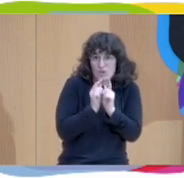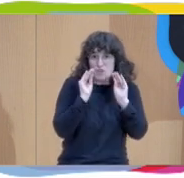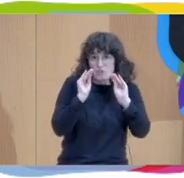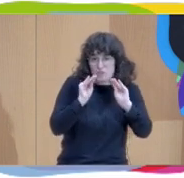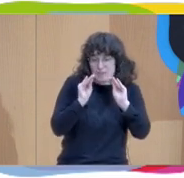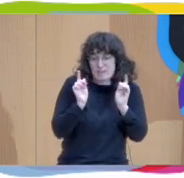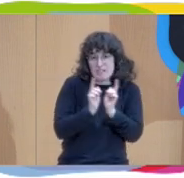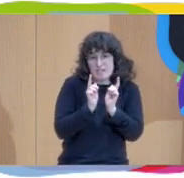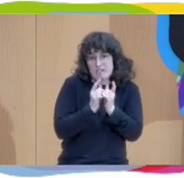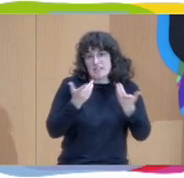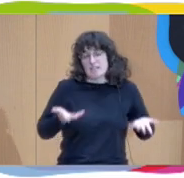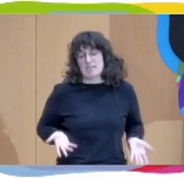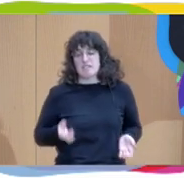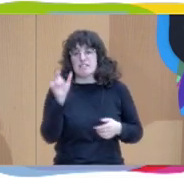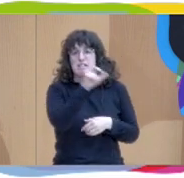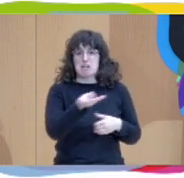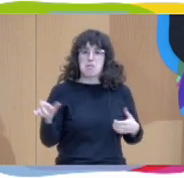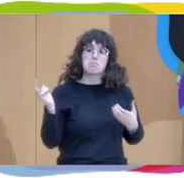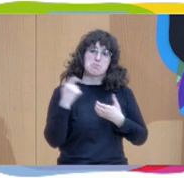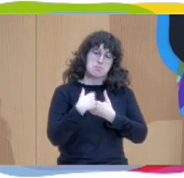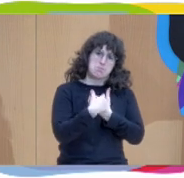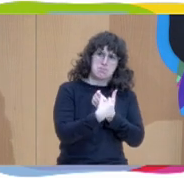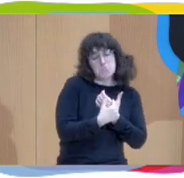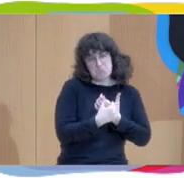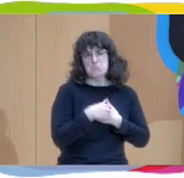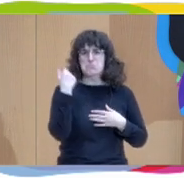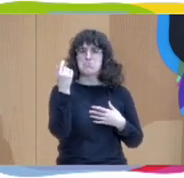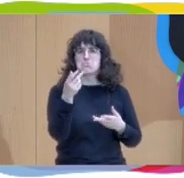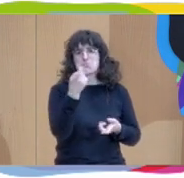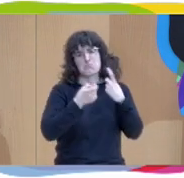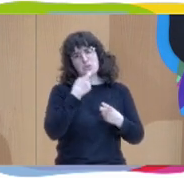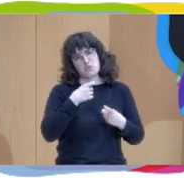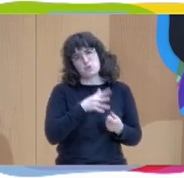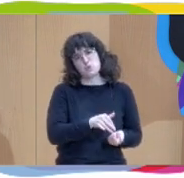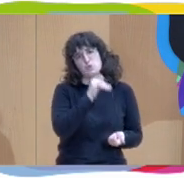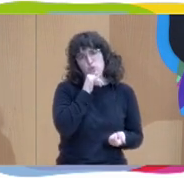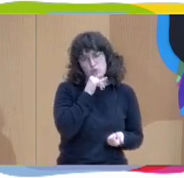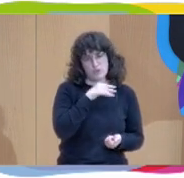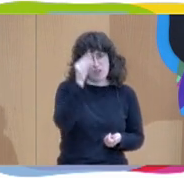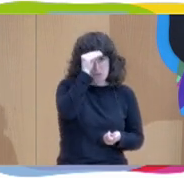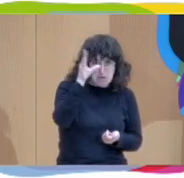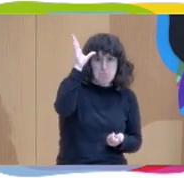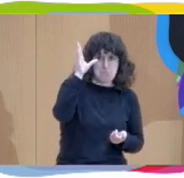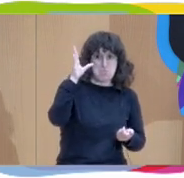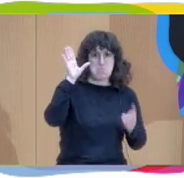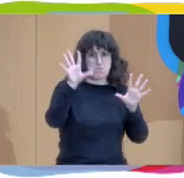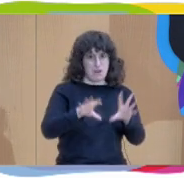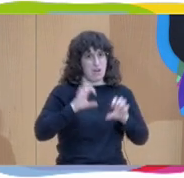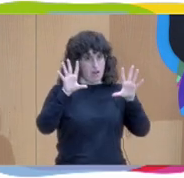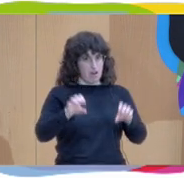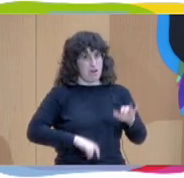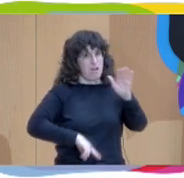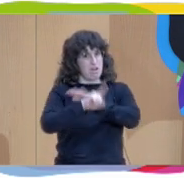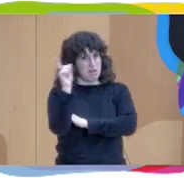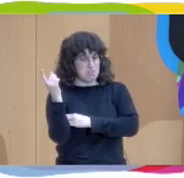information and increased the knowledge. And the number of practical exercises that were in the training was found